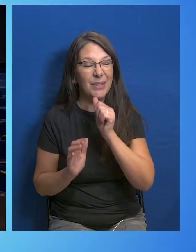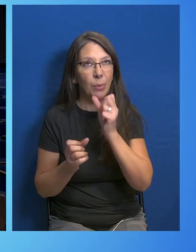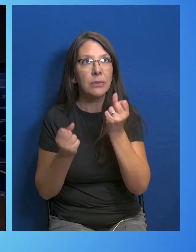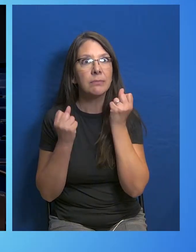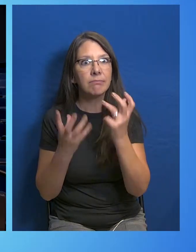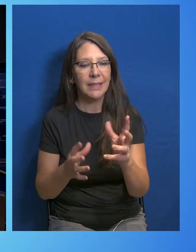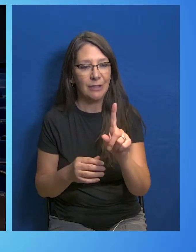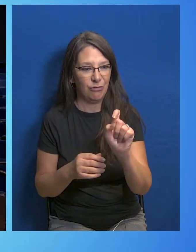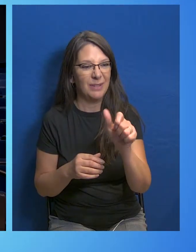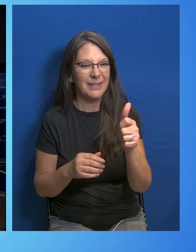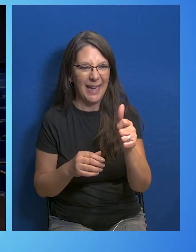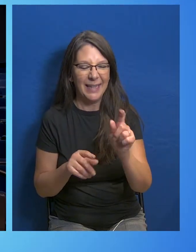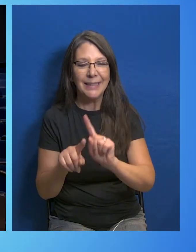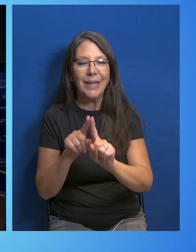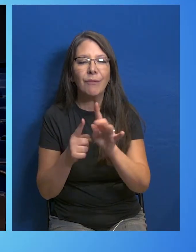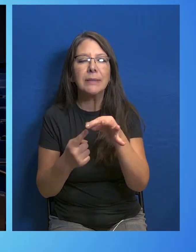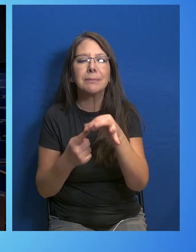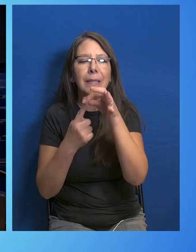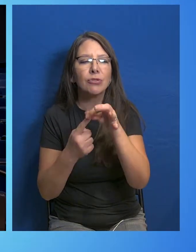there.